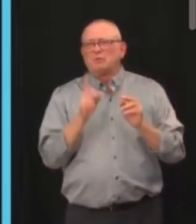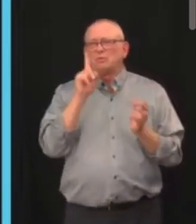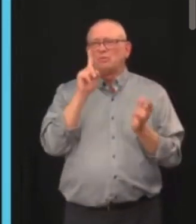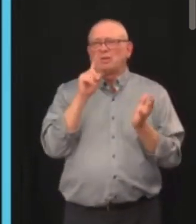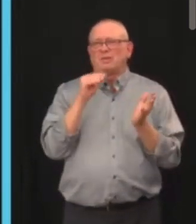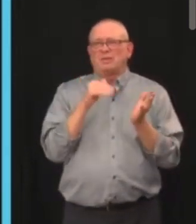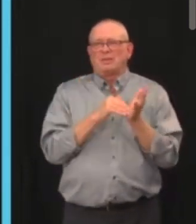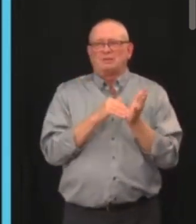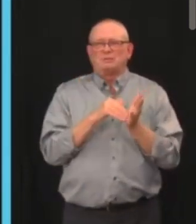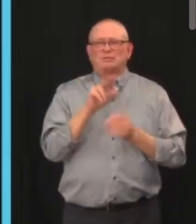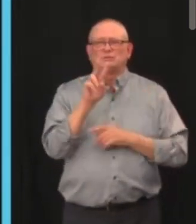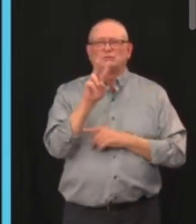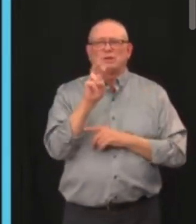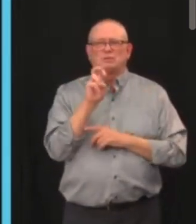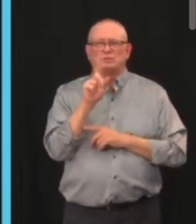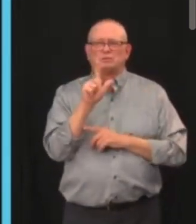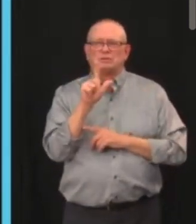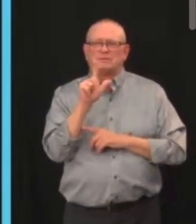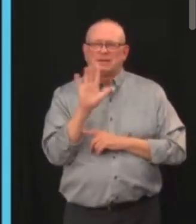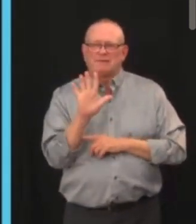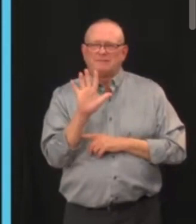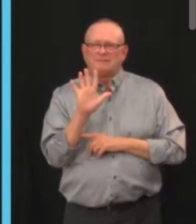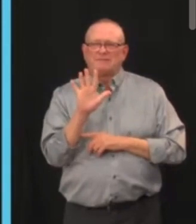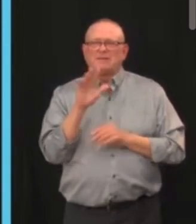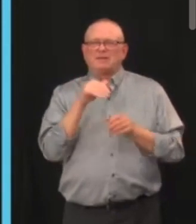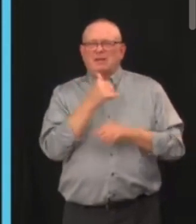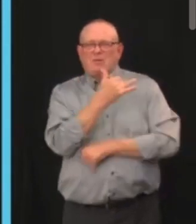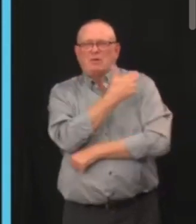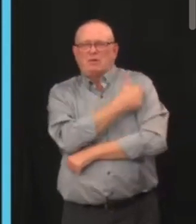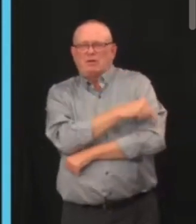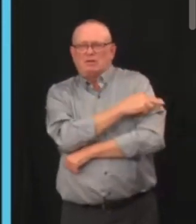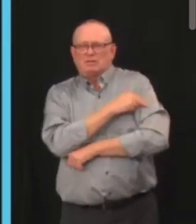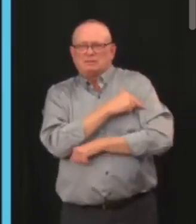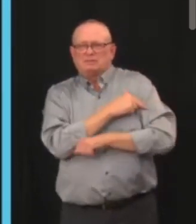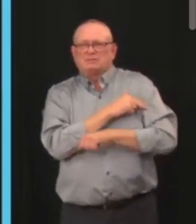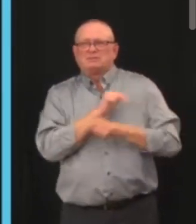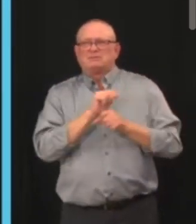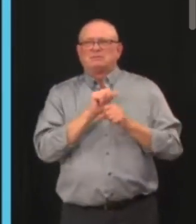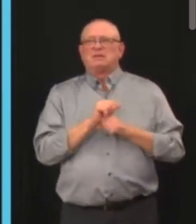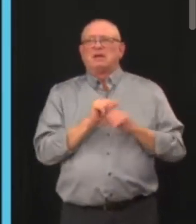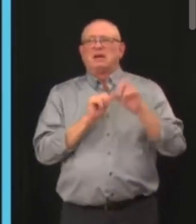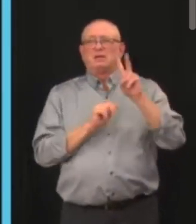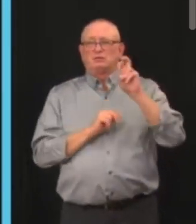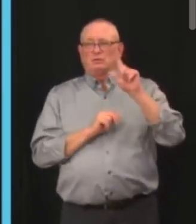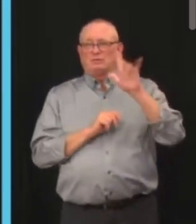1,225 people in hospital with COVID-19, including 37 in the ICU.